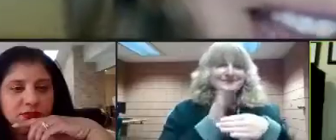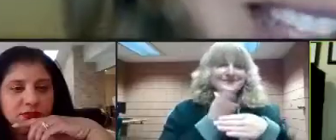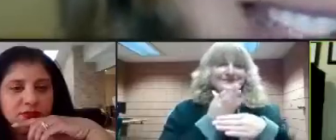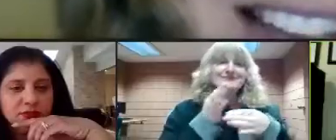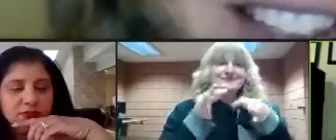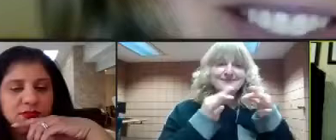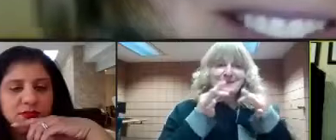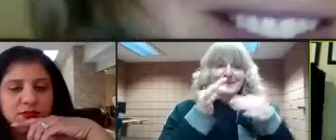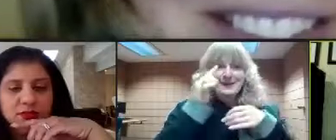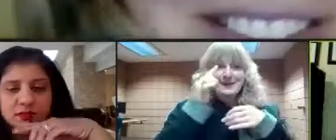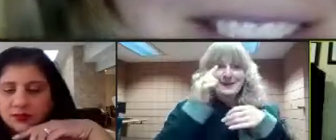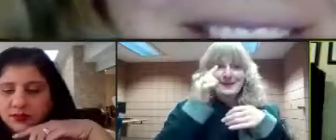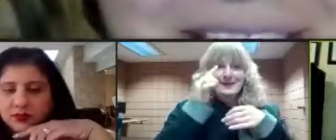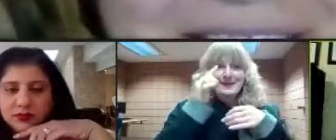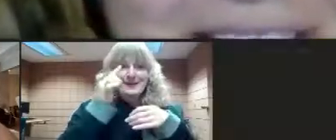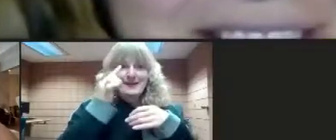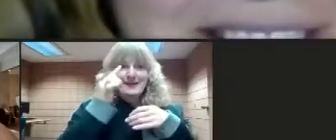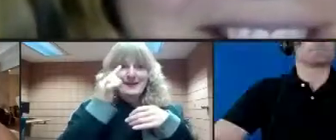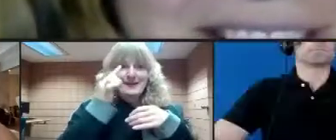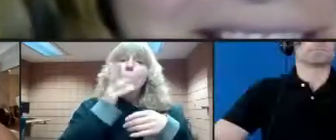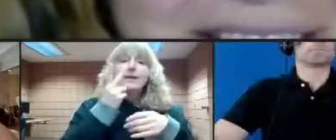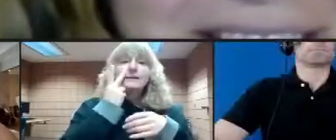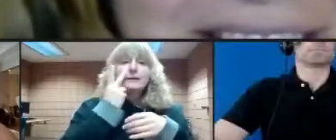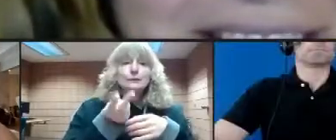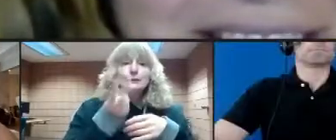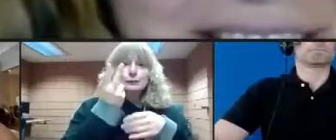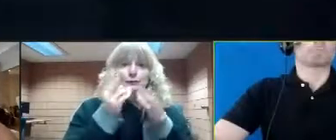instructions for ASL?